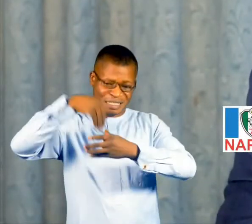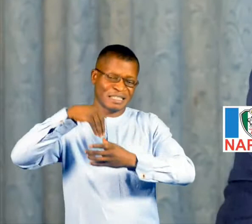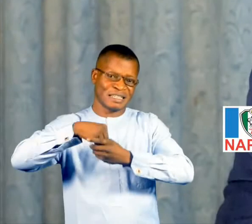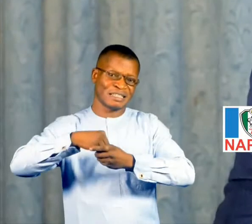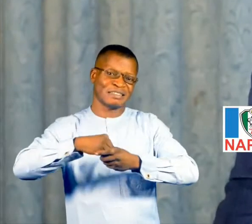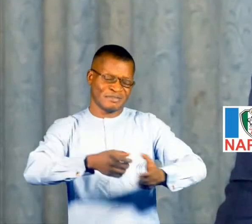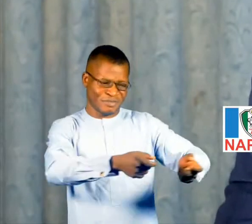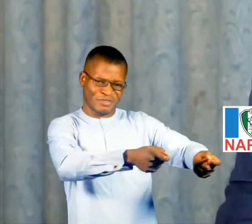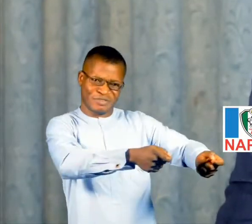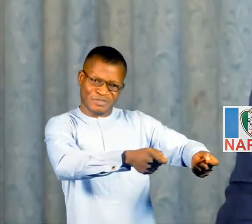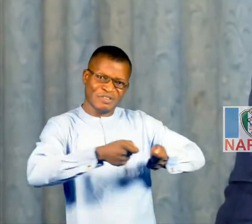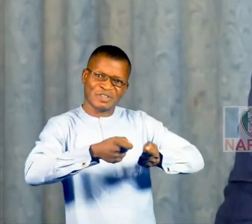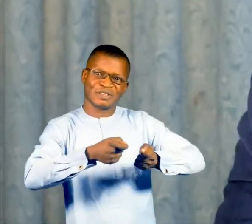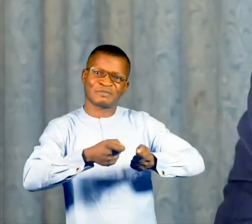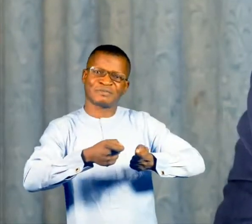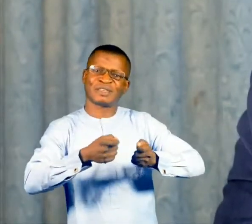the internal trafficking,